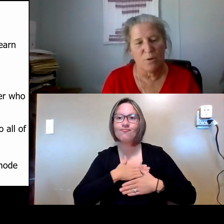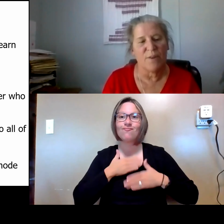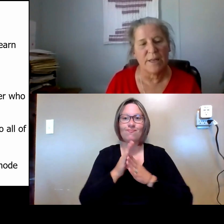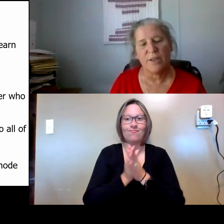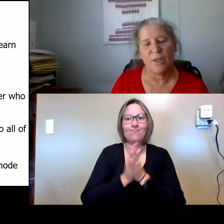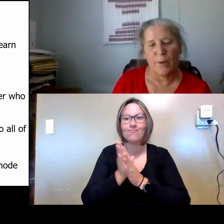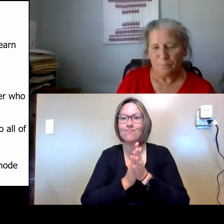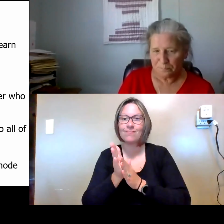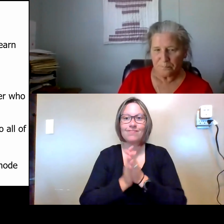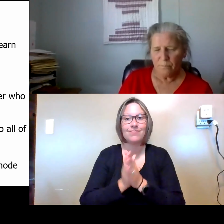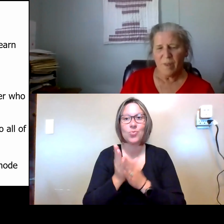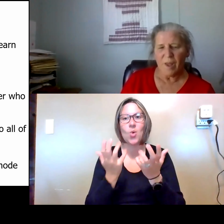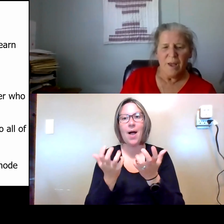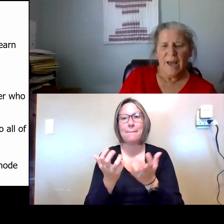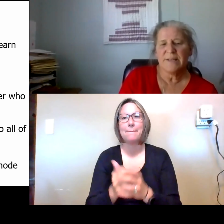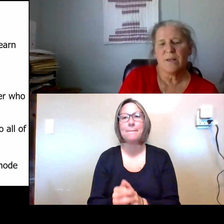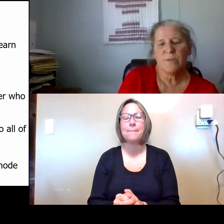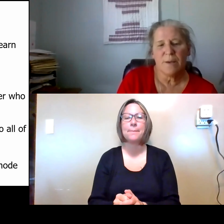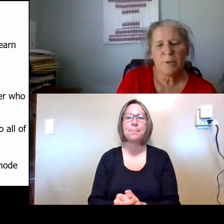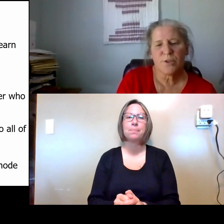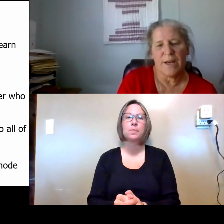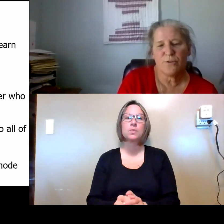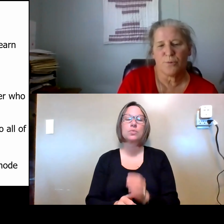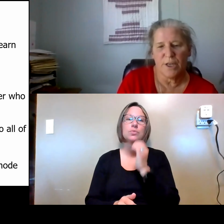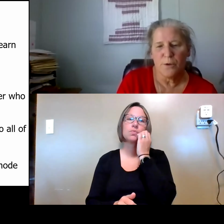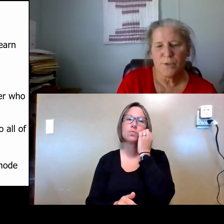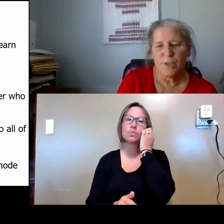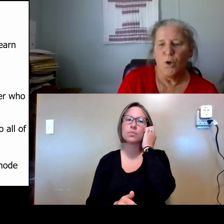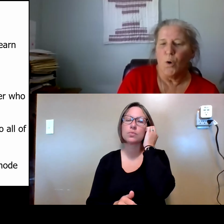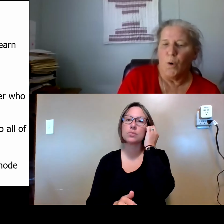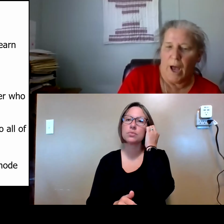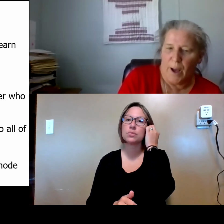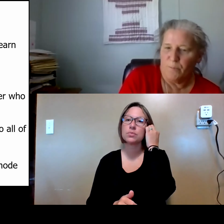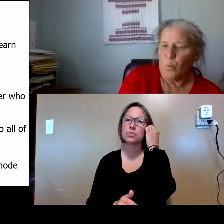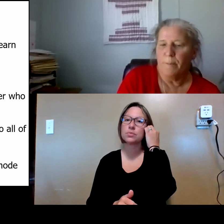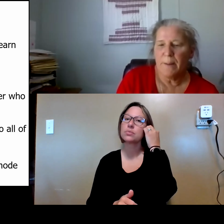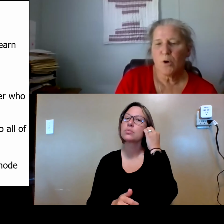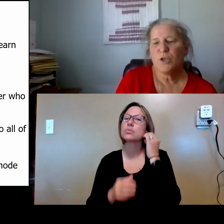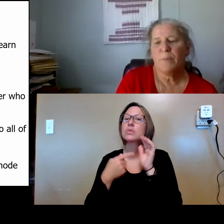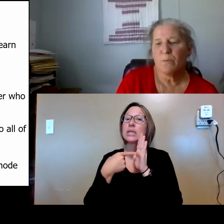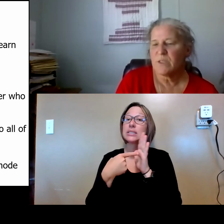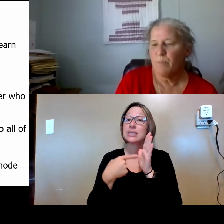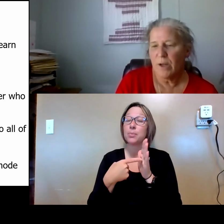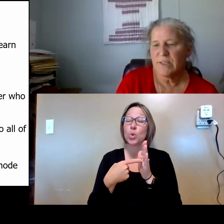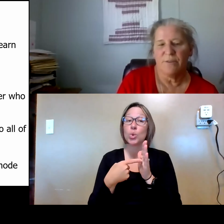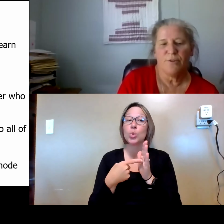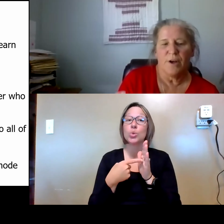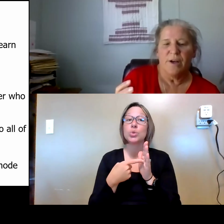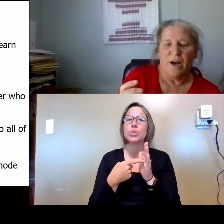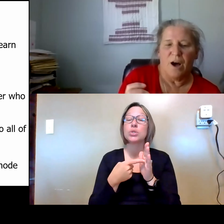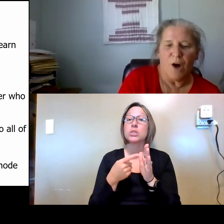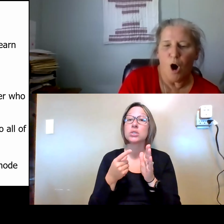be motivated to do it. And as those symbols are introduced, remember to be